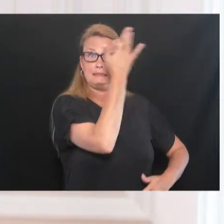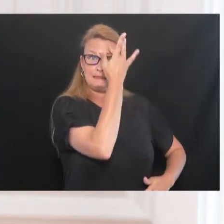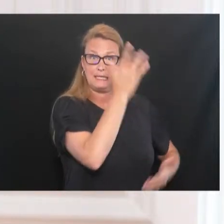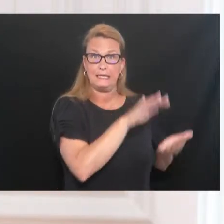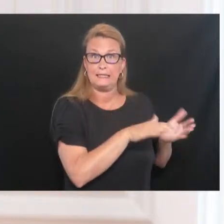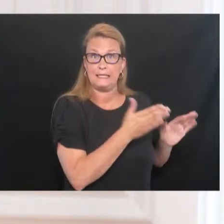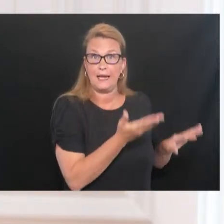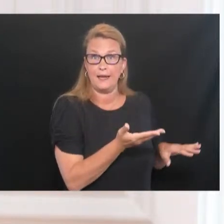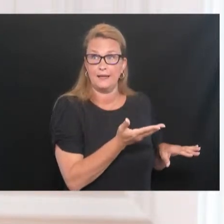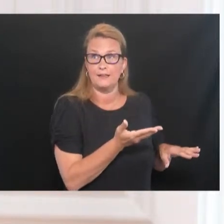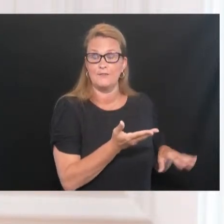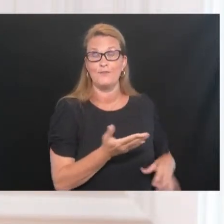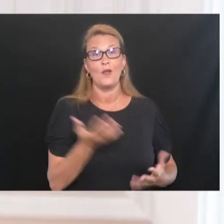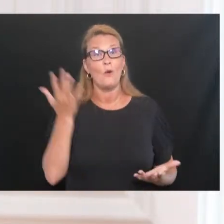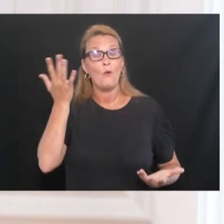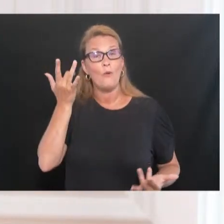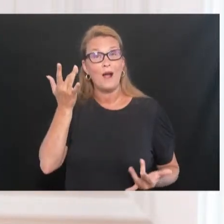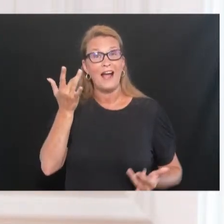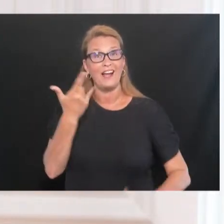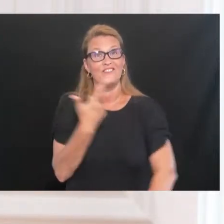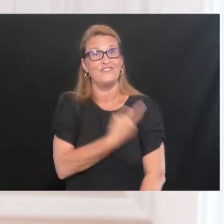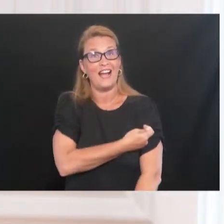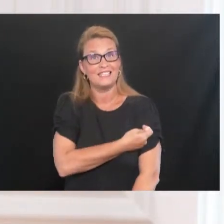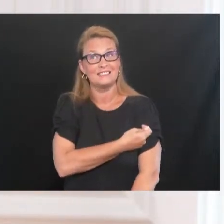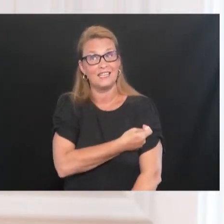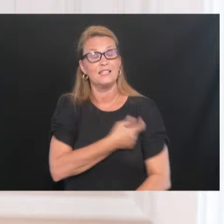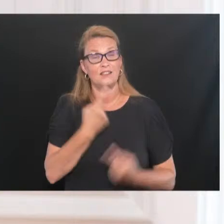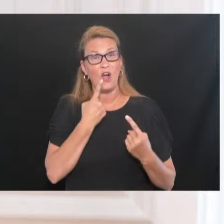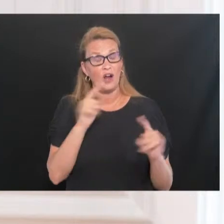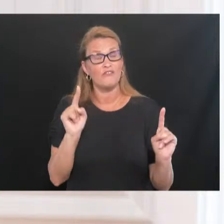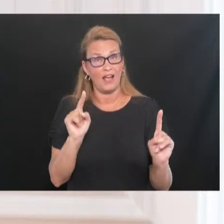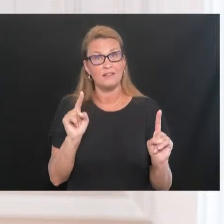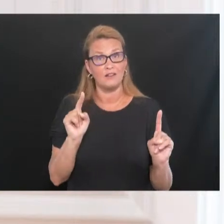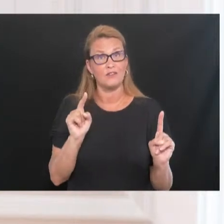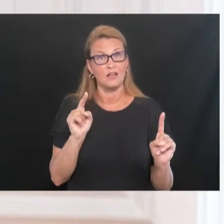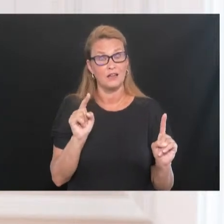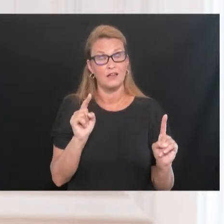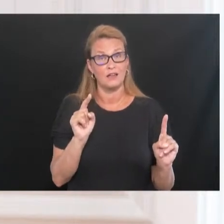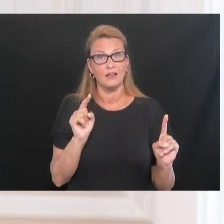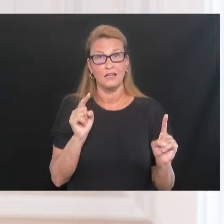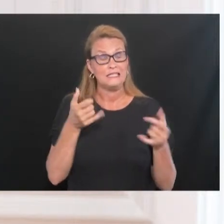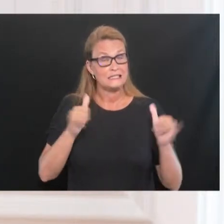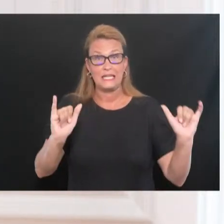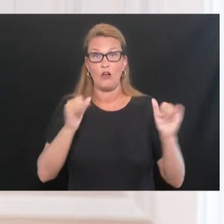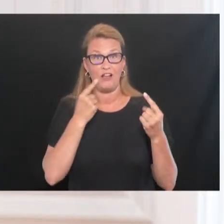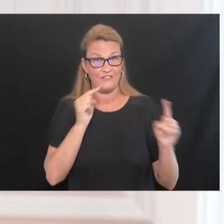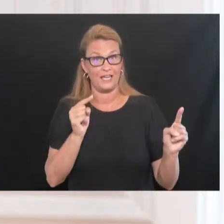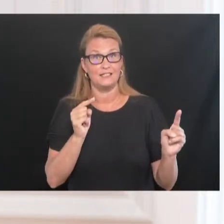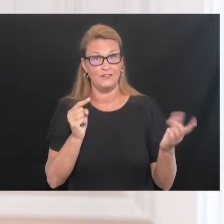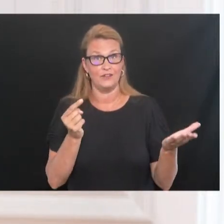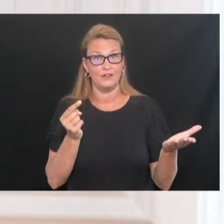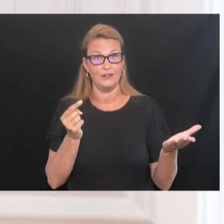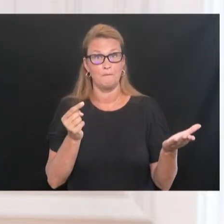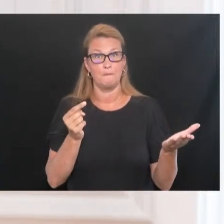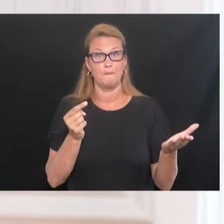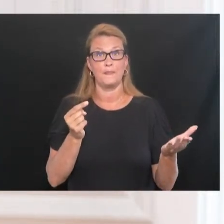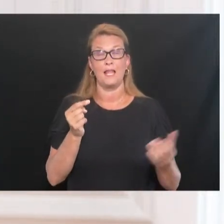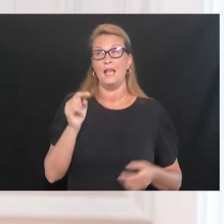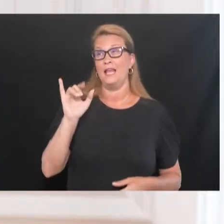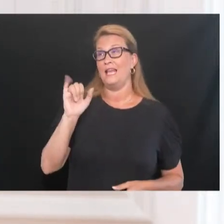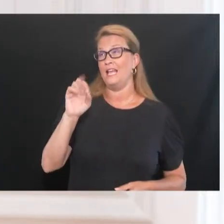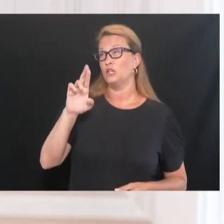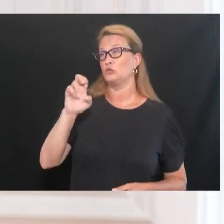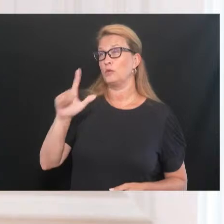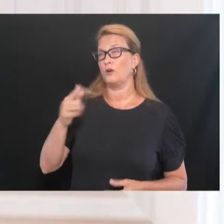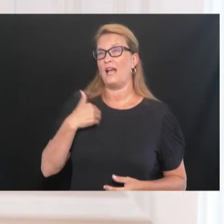vaccines are still currently effective for even those people, but only from Israel at about an